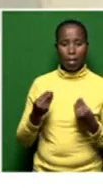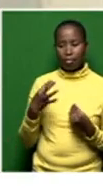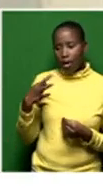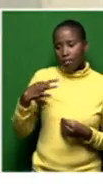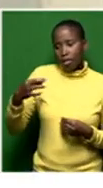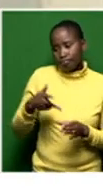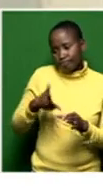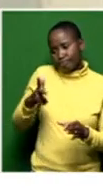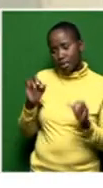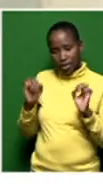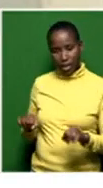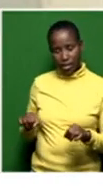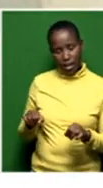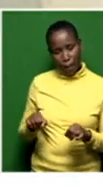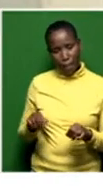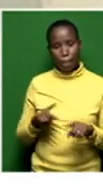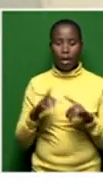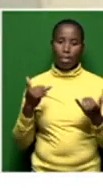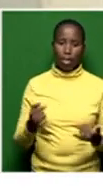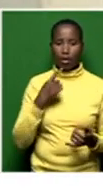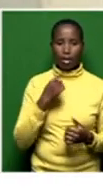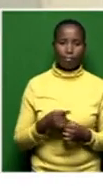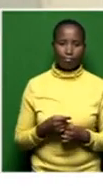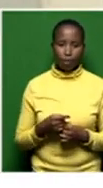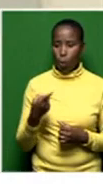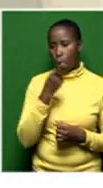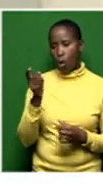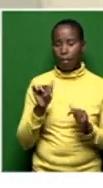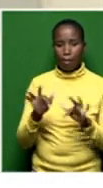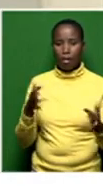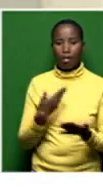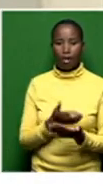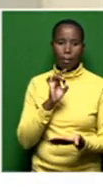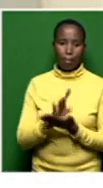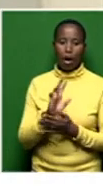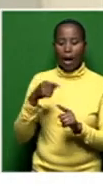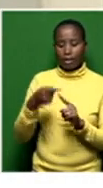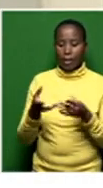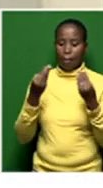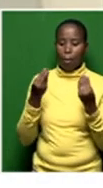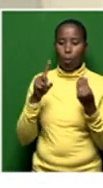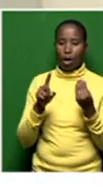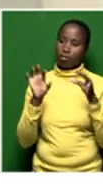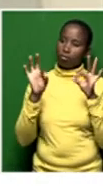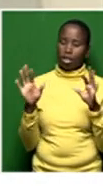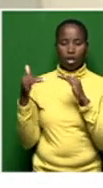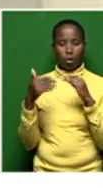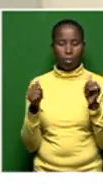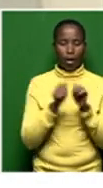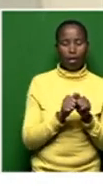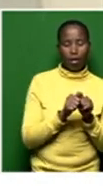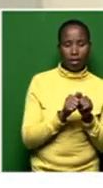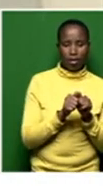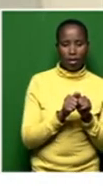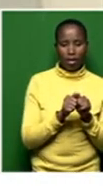business rescue practitioner is basically saying, we are getting rid of everyone until we find a strategic equity partner. And meanwhile, Lyft is soaring